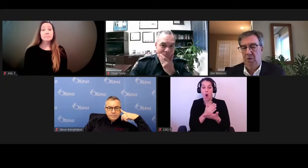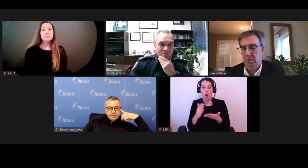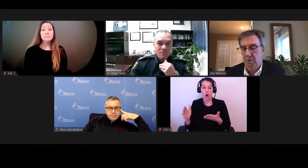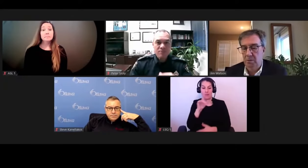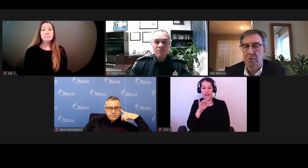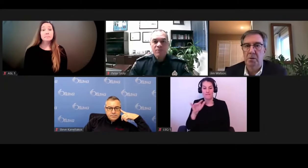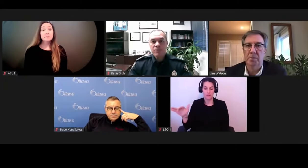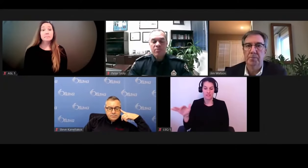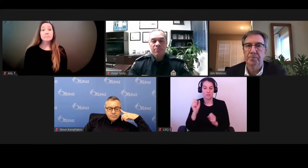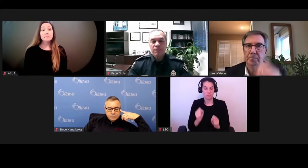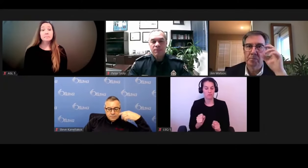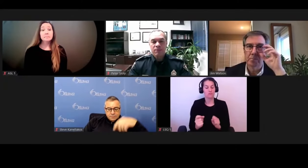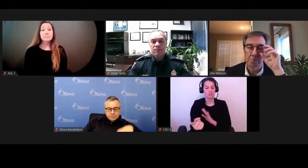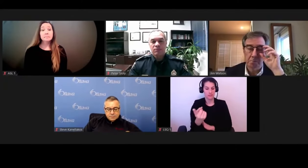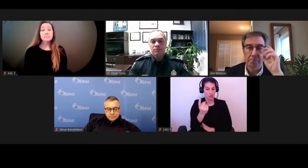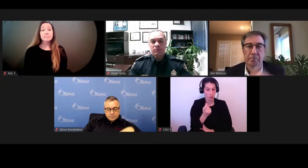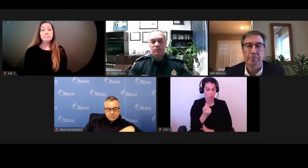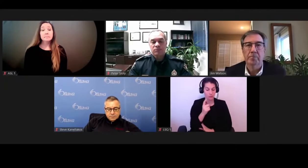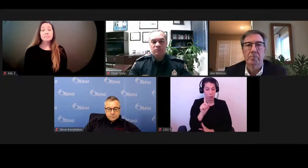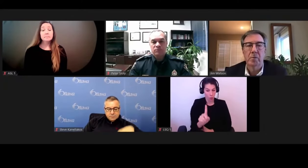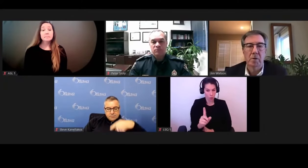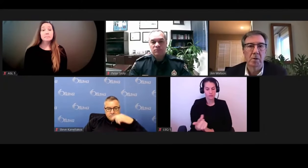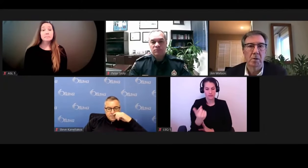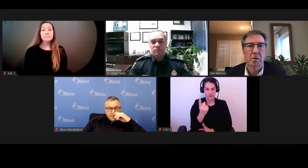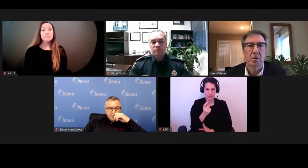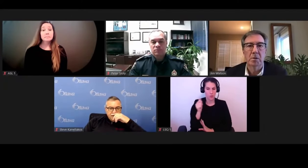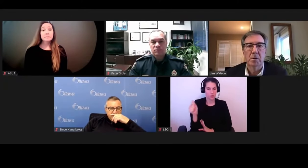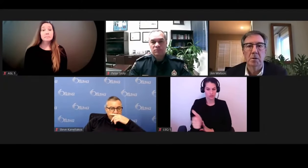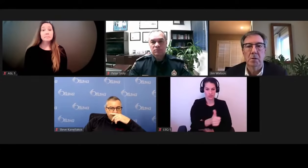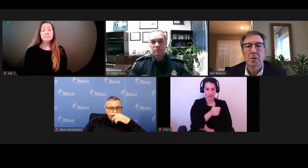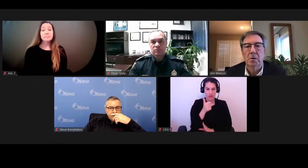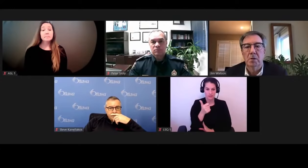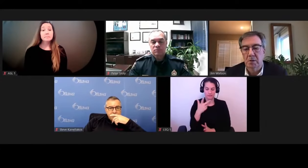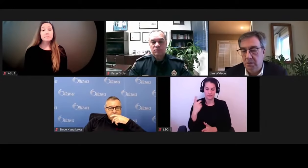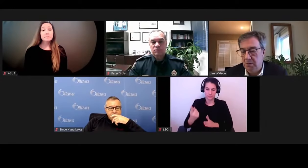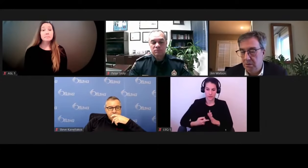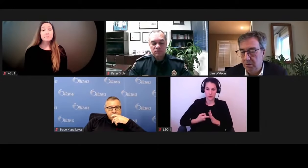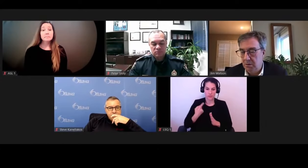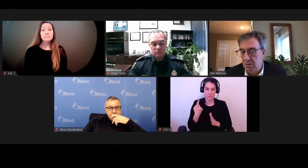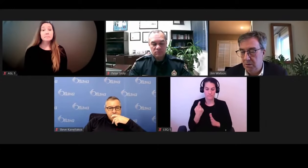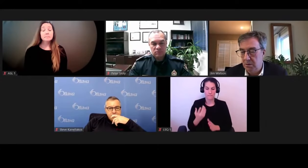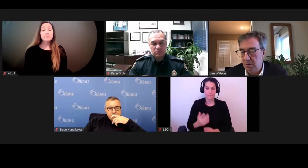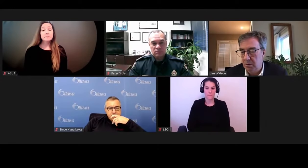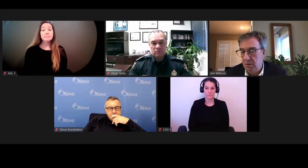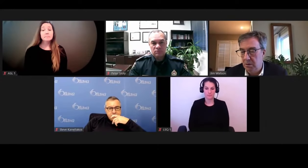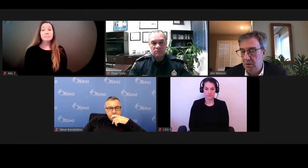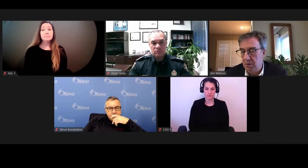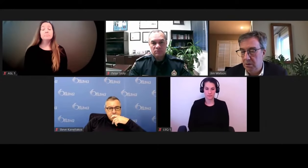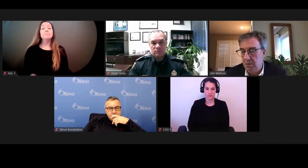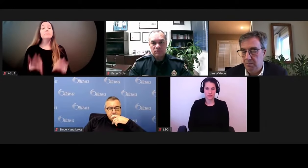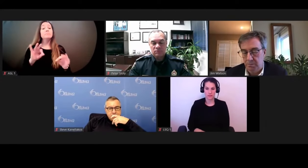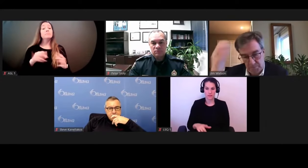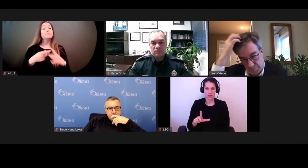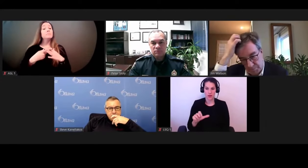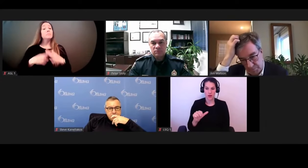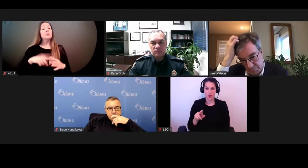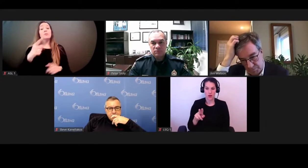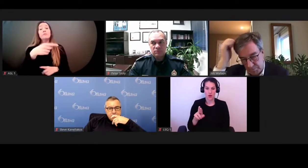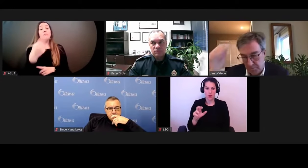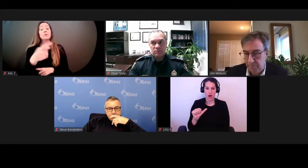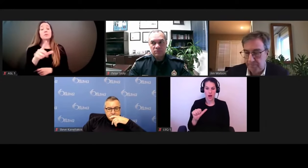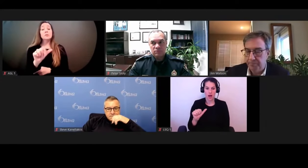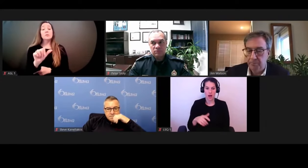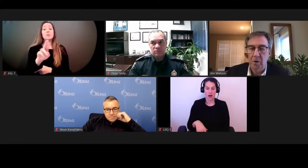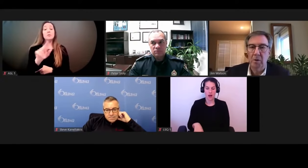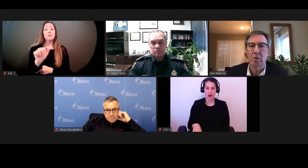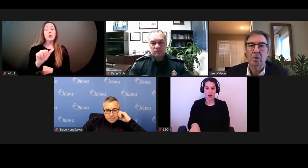une question chaque. We will begin with Laura Osman. We